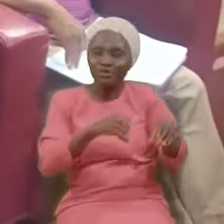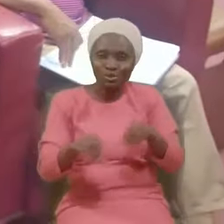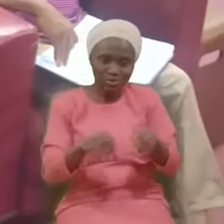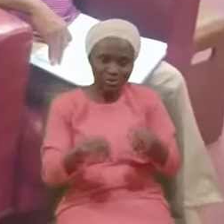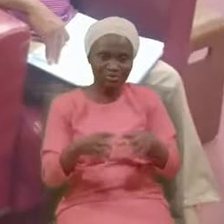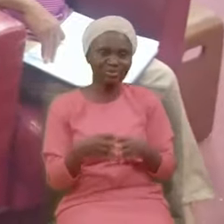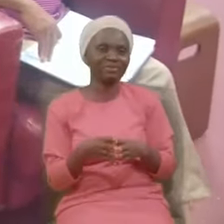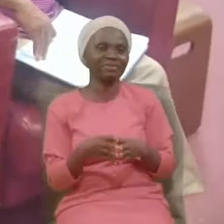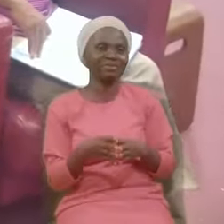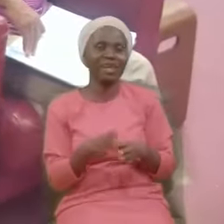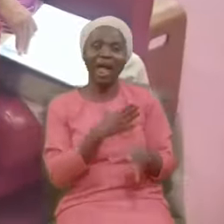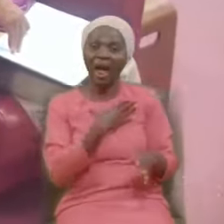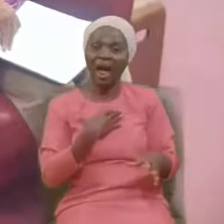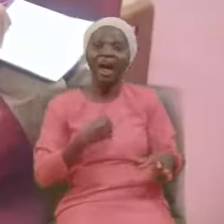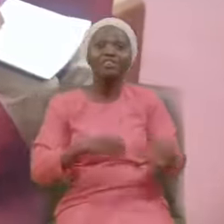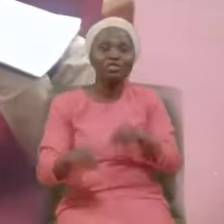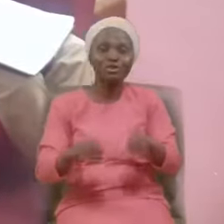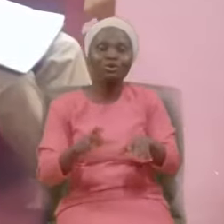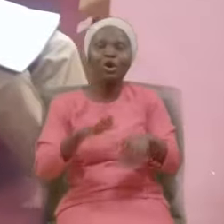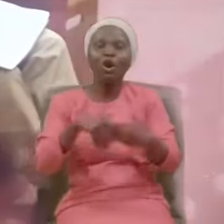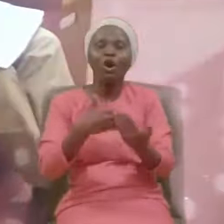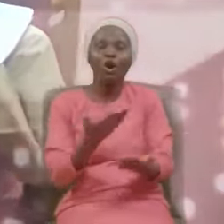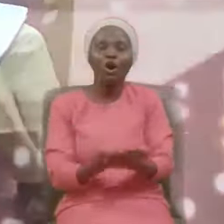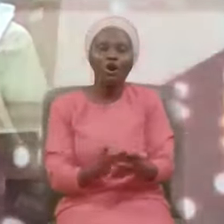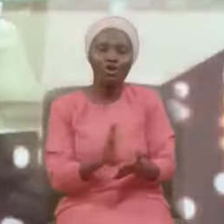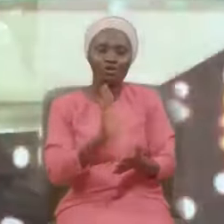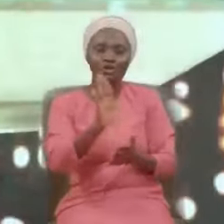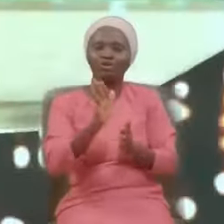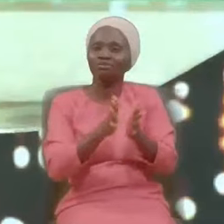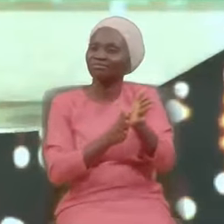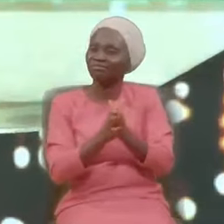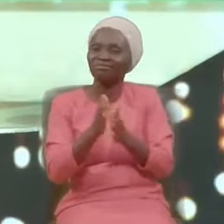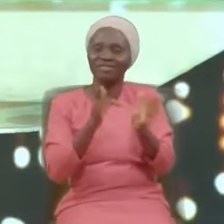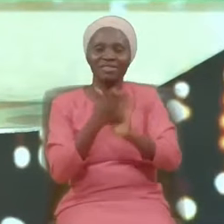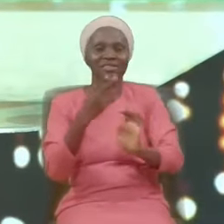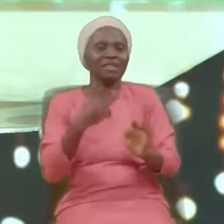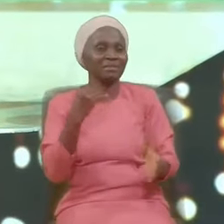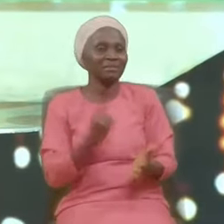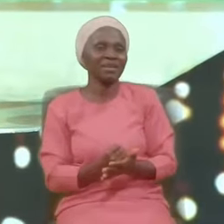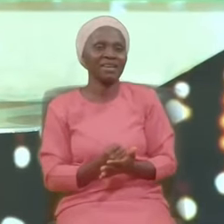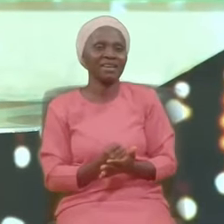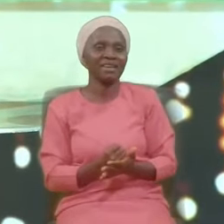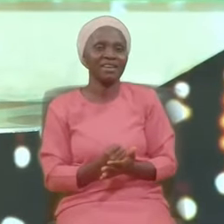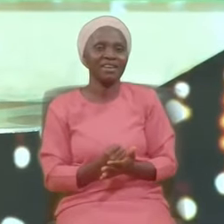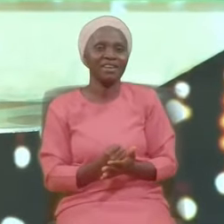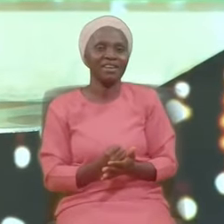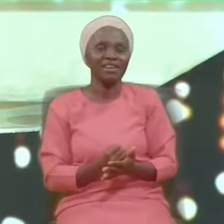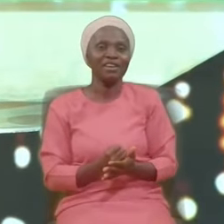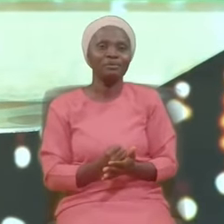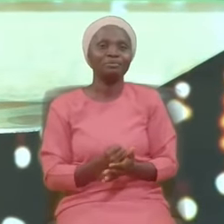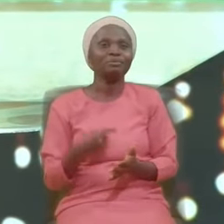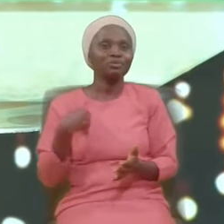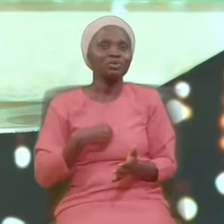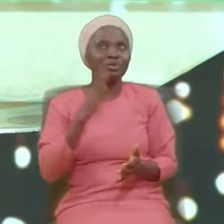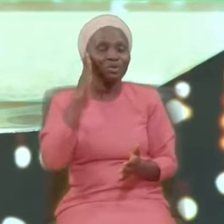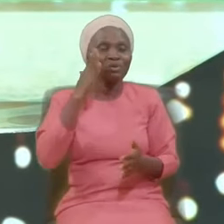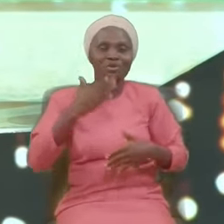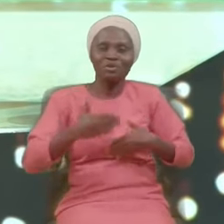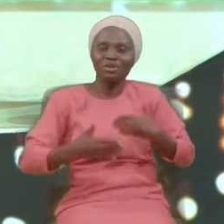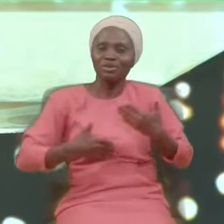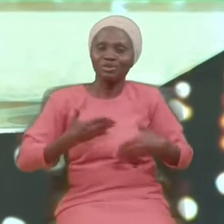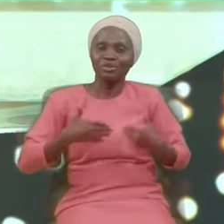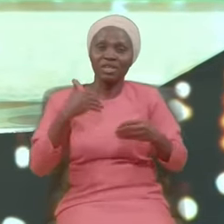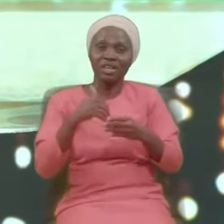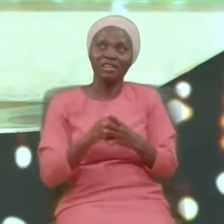and fulfill all thy counsel. We will rejoice in thy salvation. And